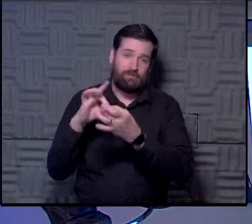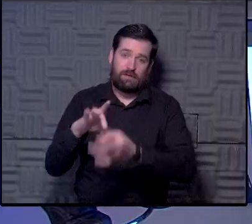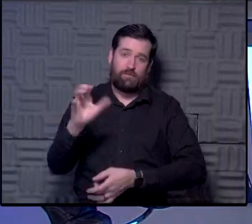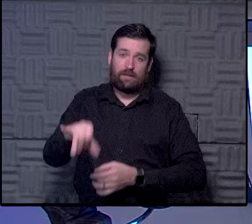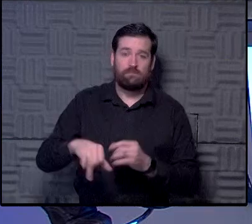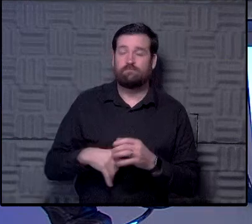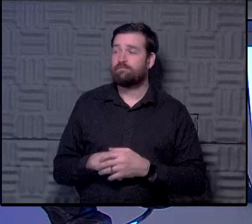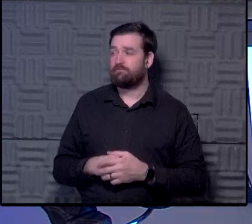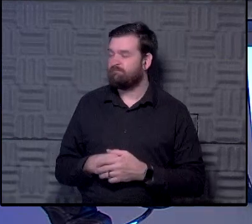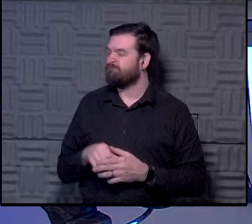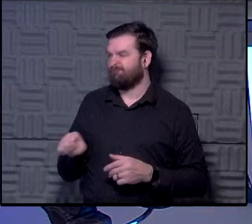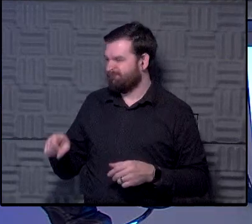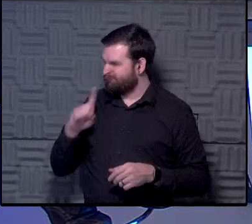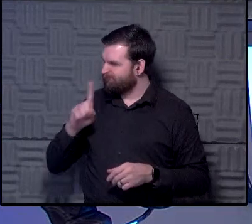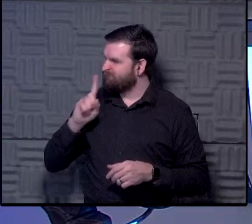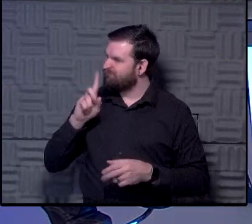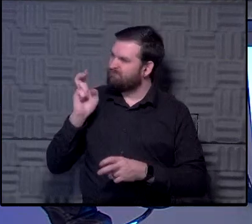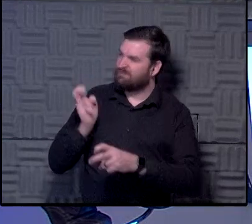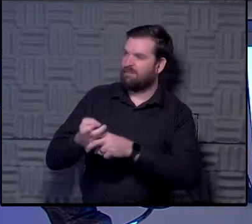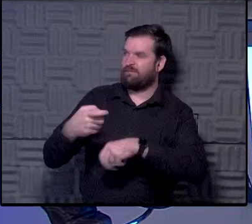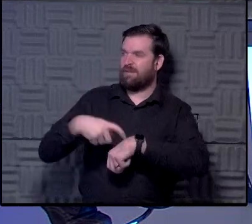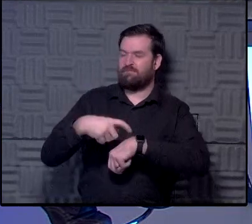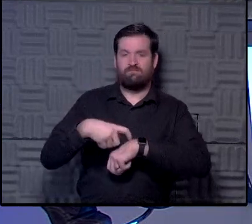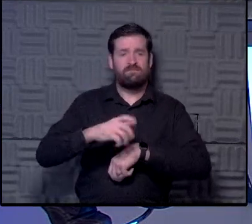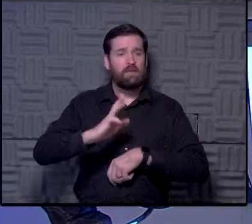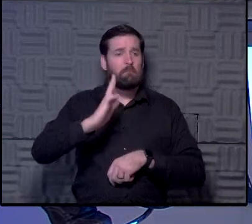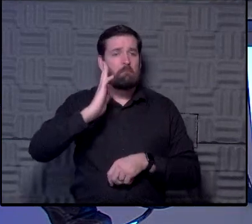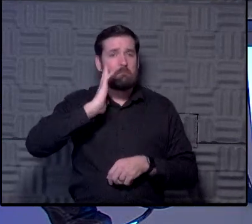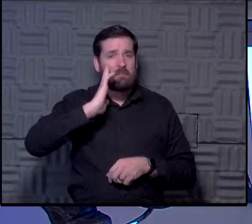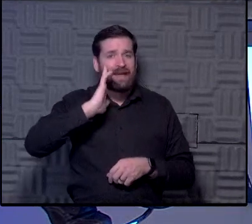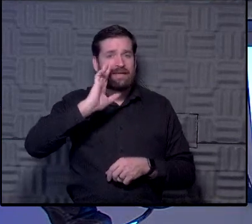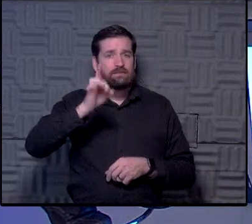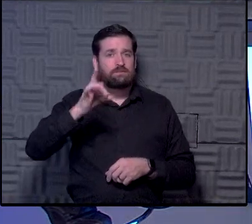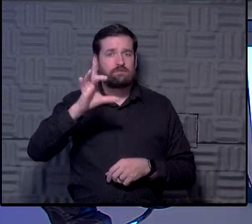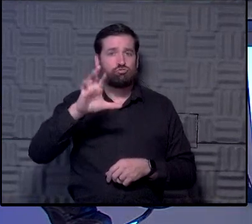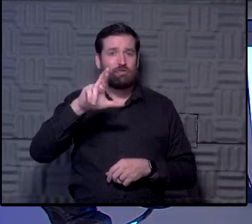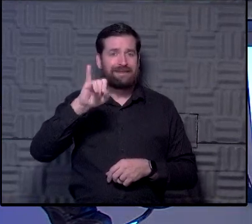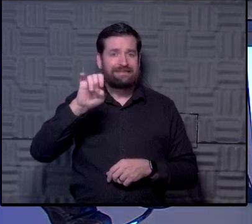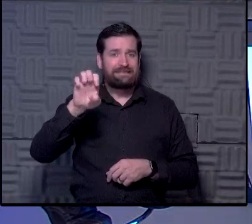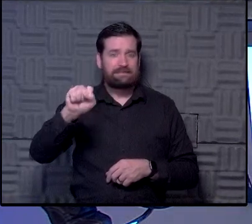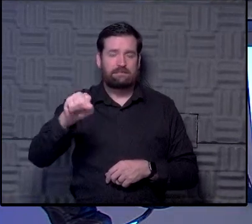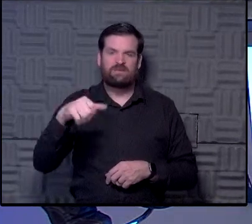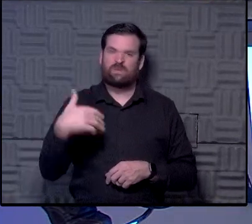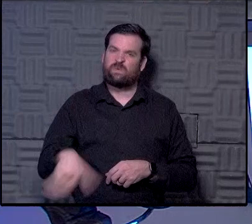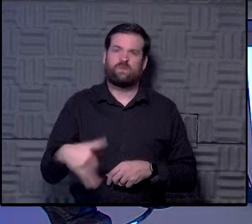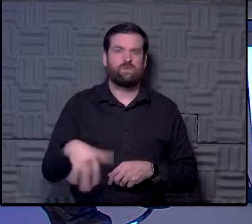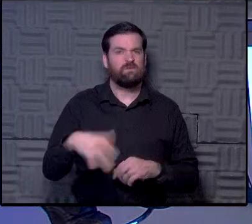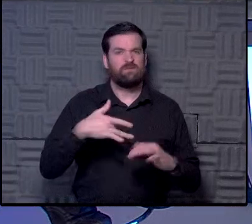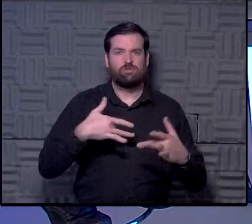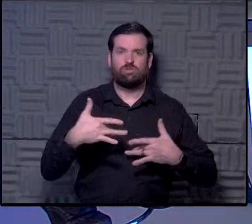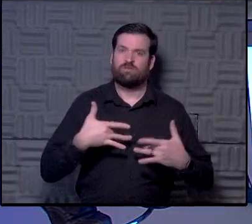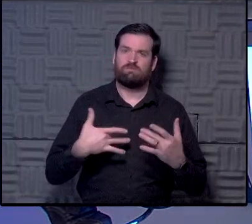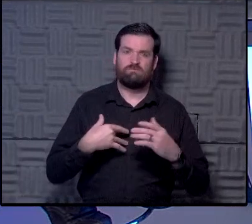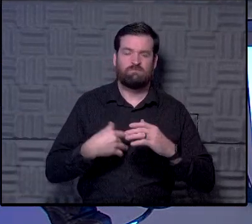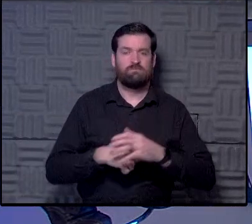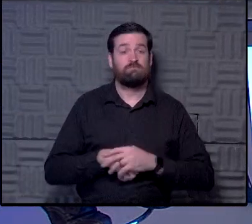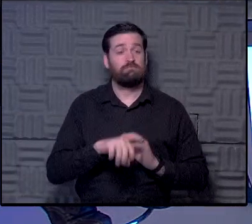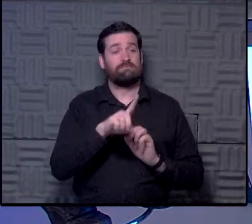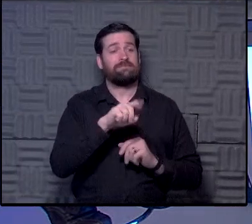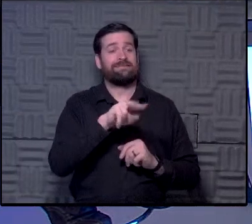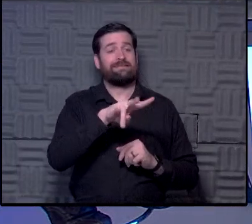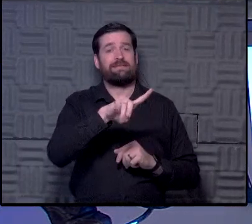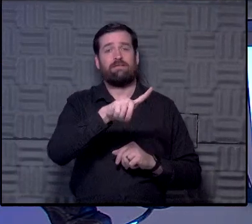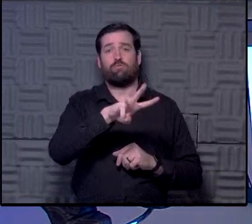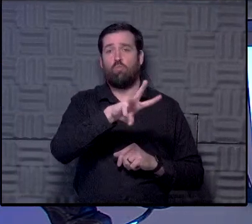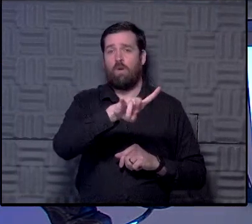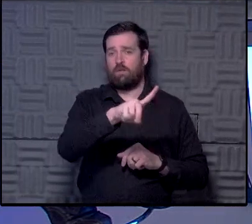Yeah, these are really tough times, and that bed crisis is clearly a concern. And I think, David Wild and I were